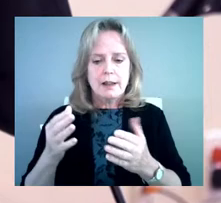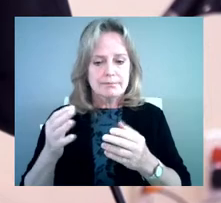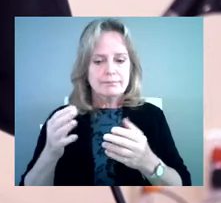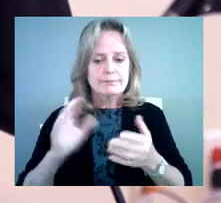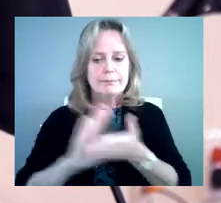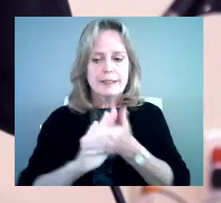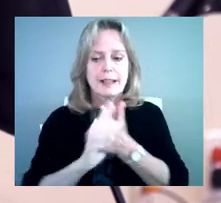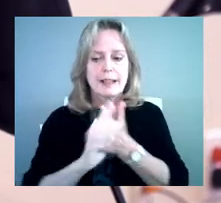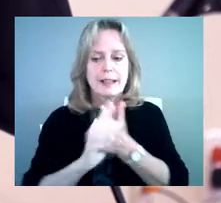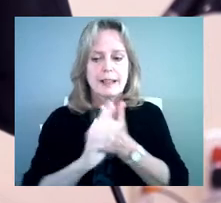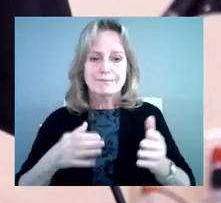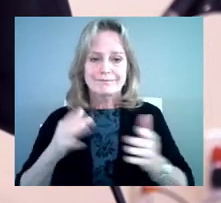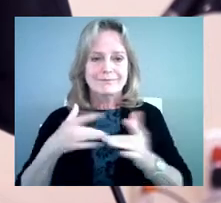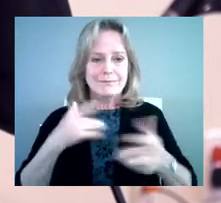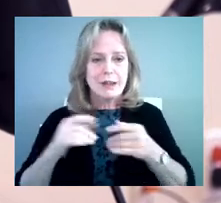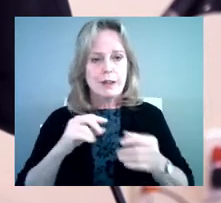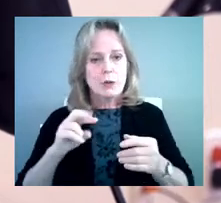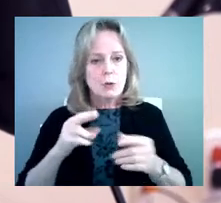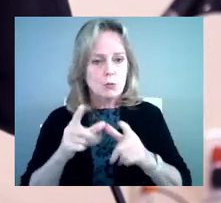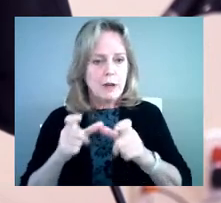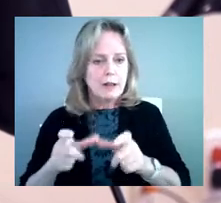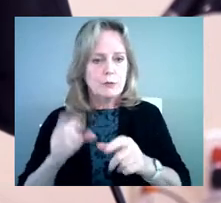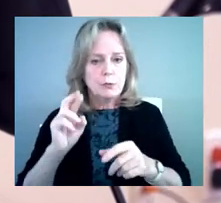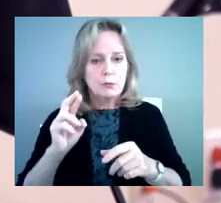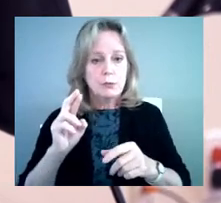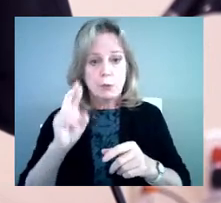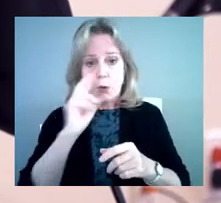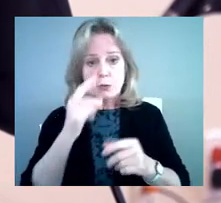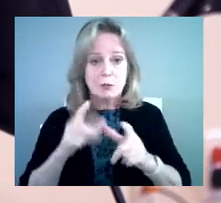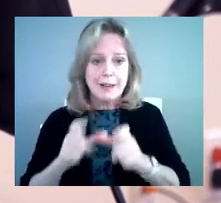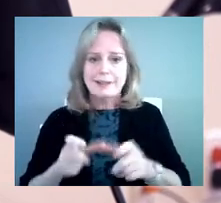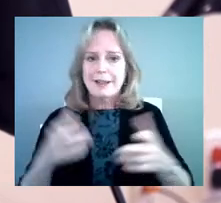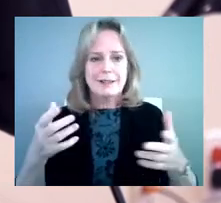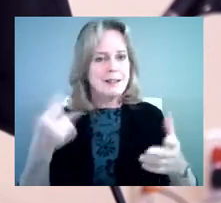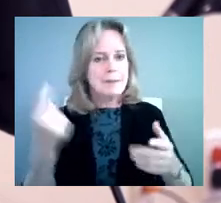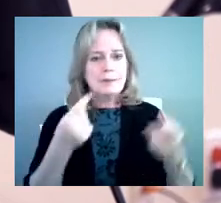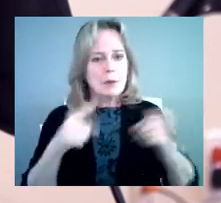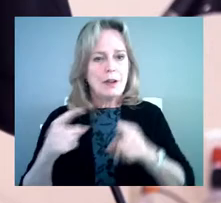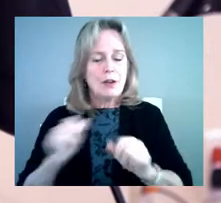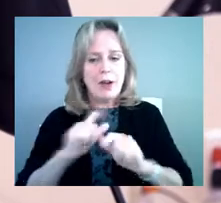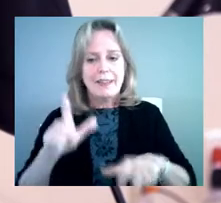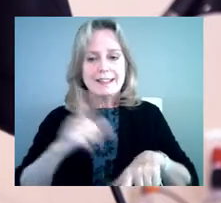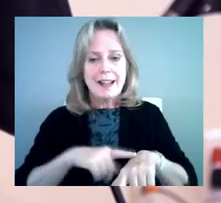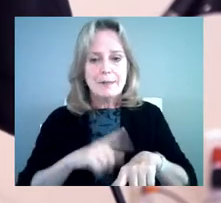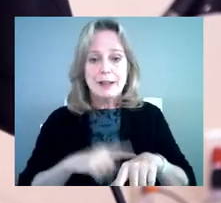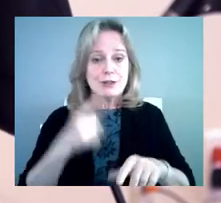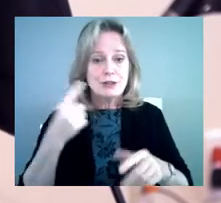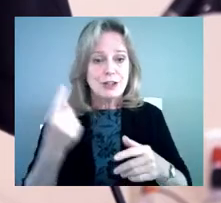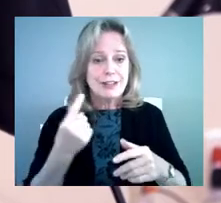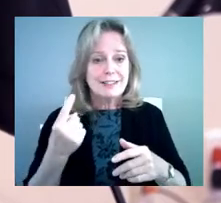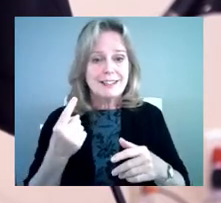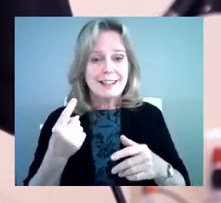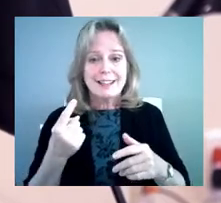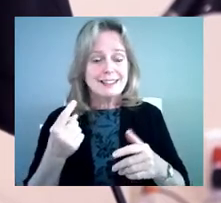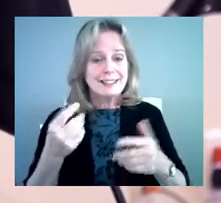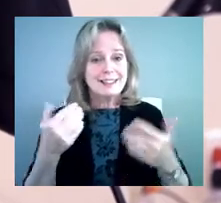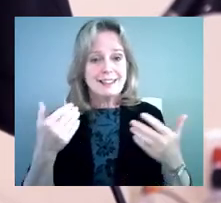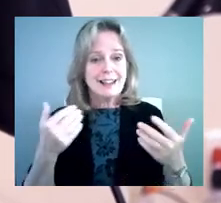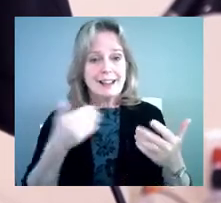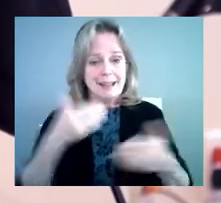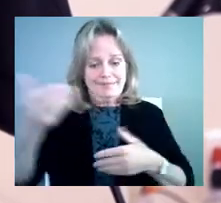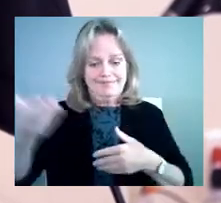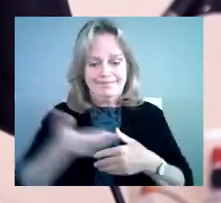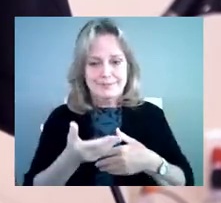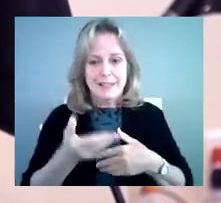that whole Run, Rose, Run. So I've just got something going on all the time, and I just got inducted, or going to